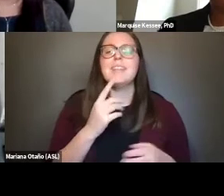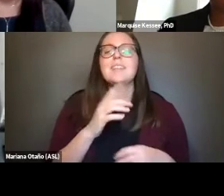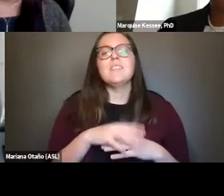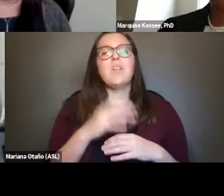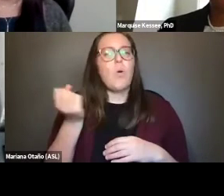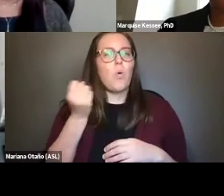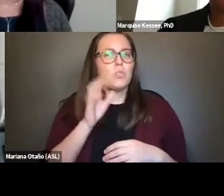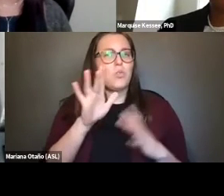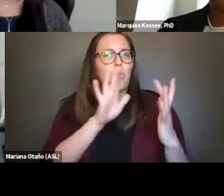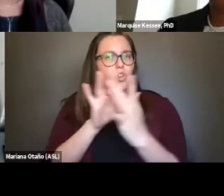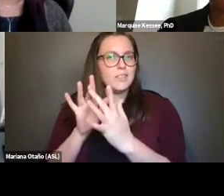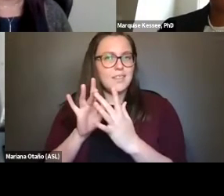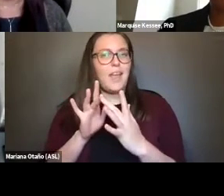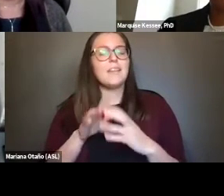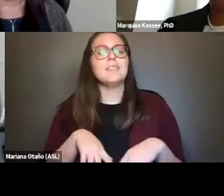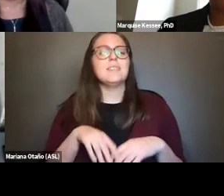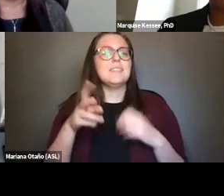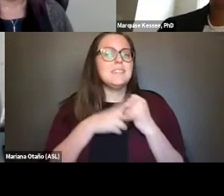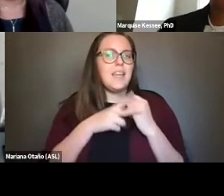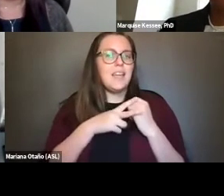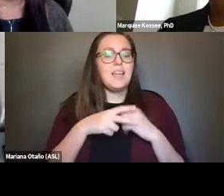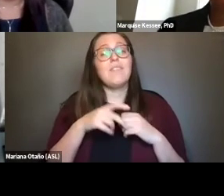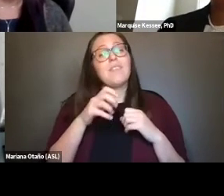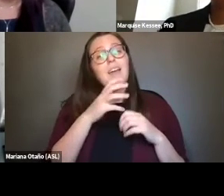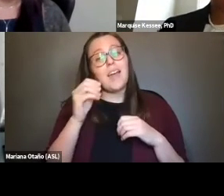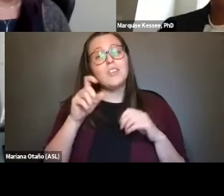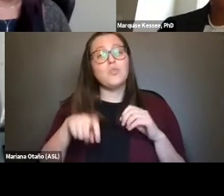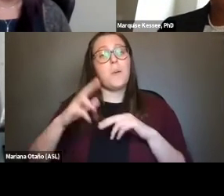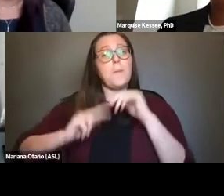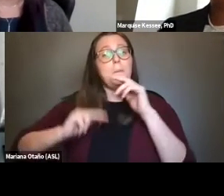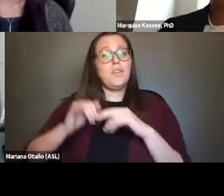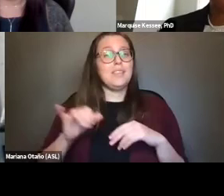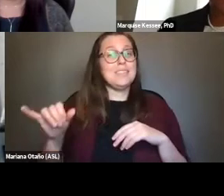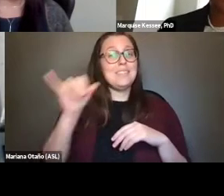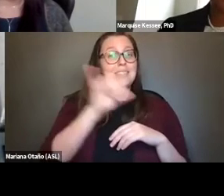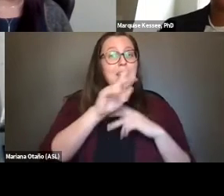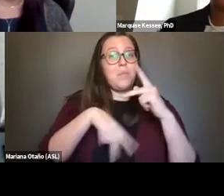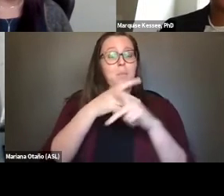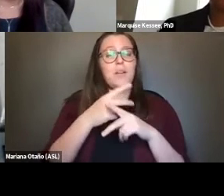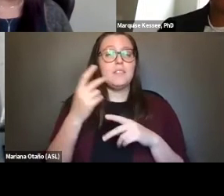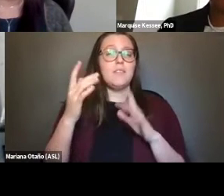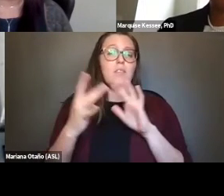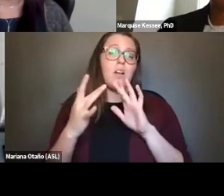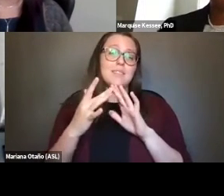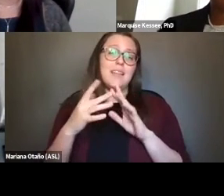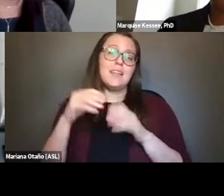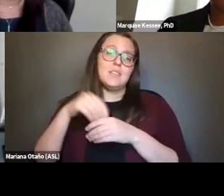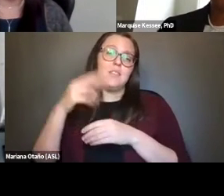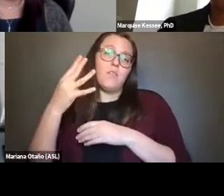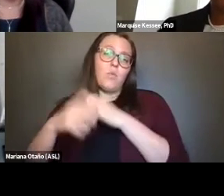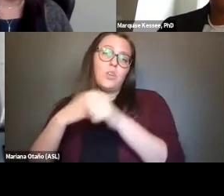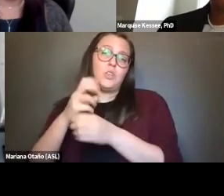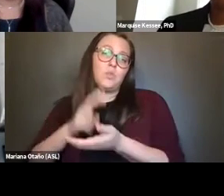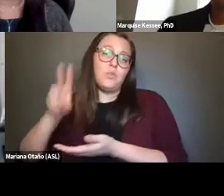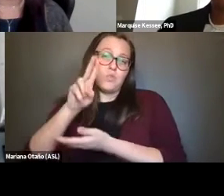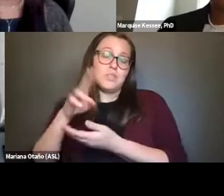you should also think about building those same contacts at your four-year institution. A lot of what you're doing while you're in undergrad, yes, it's